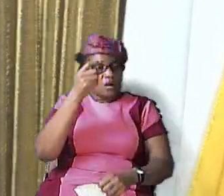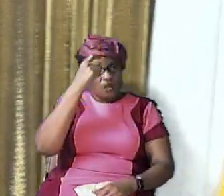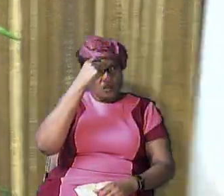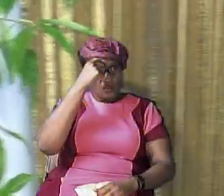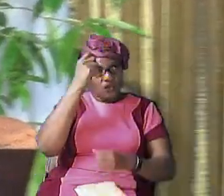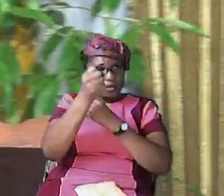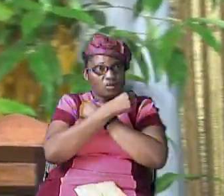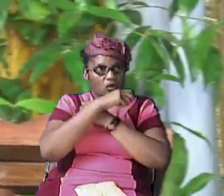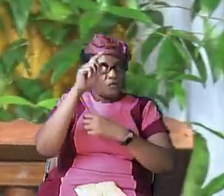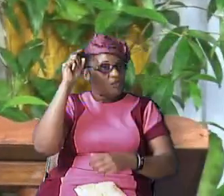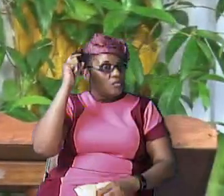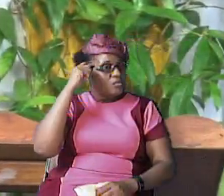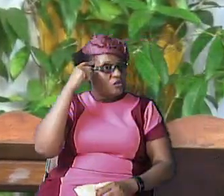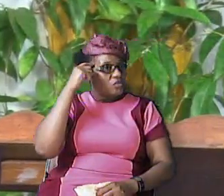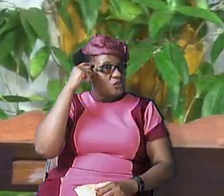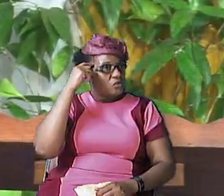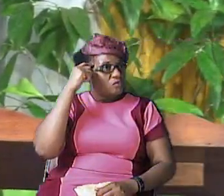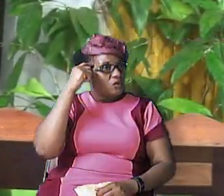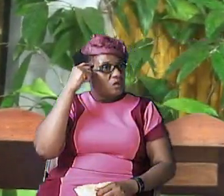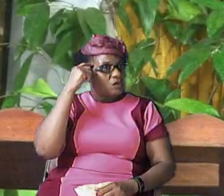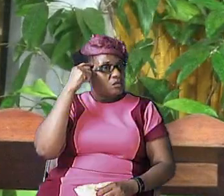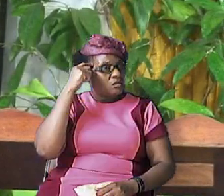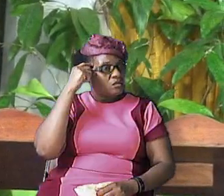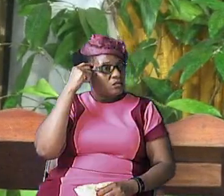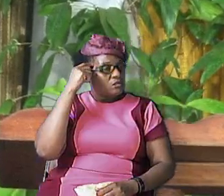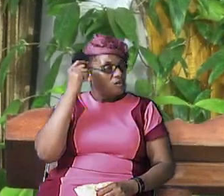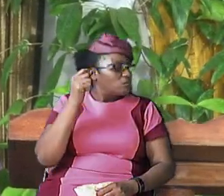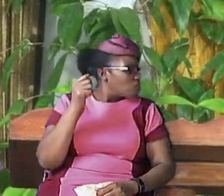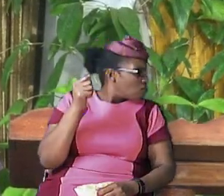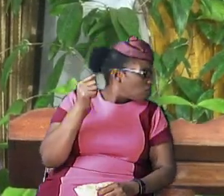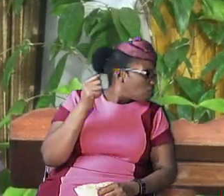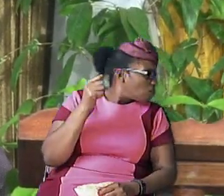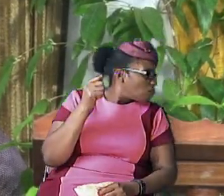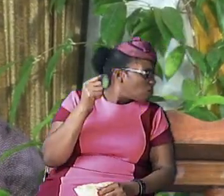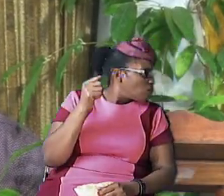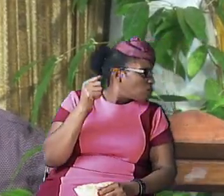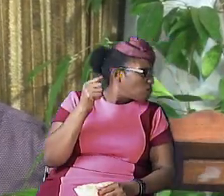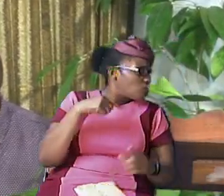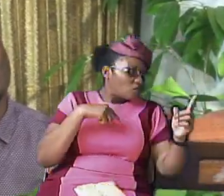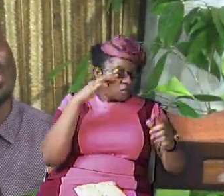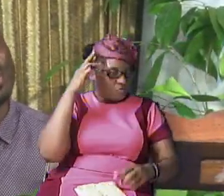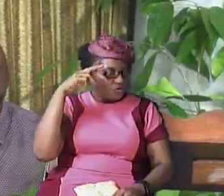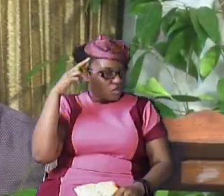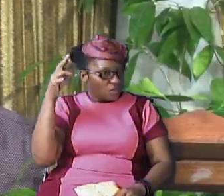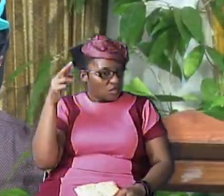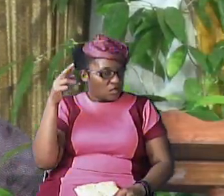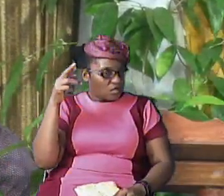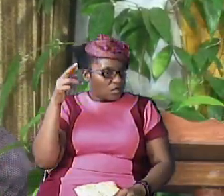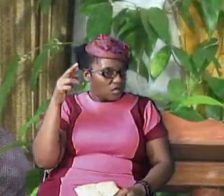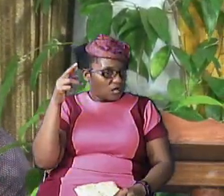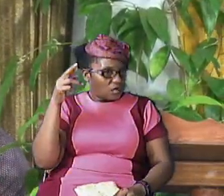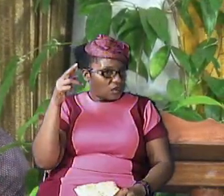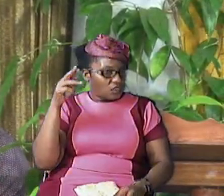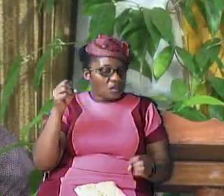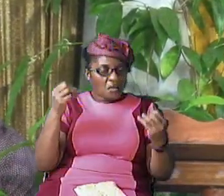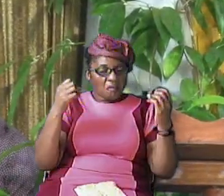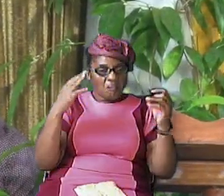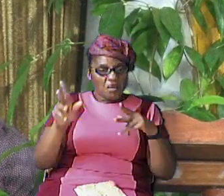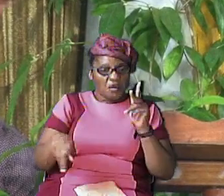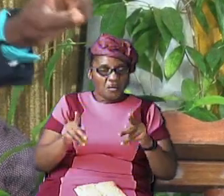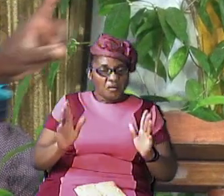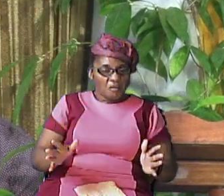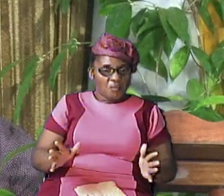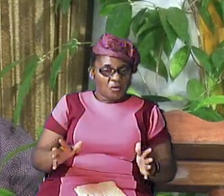You know, I realize, praise God Almighty, I won't be long, Pastor. You know, I realize, of course, you know, there's a lot of persons out there